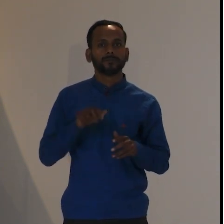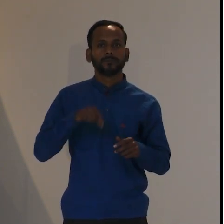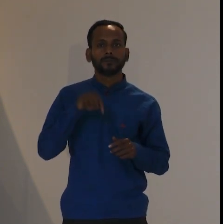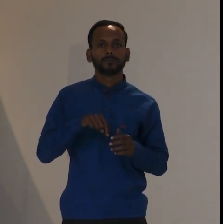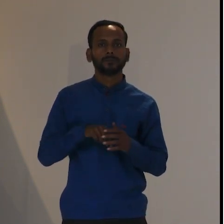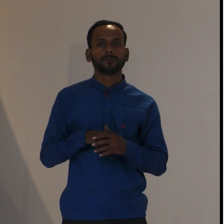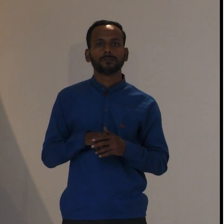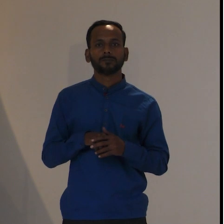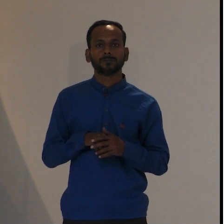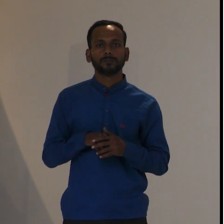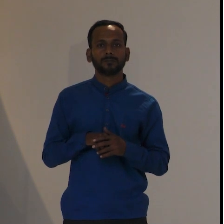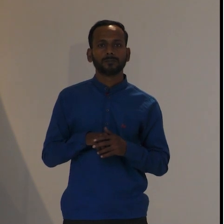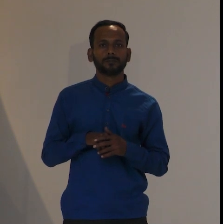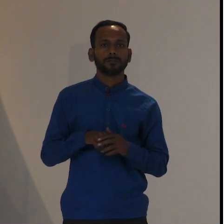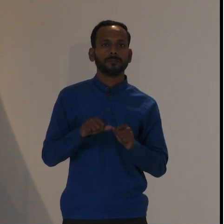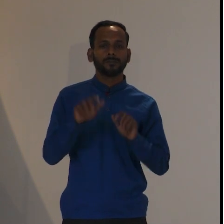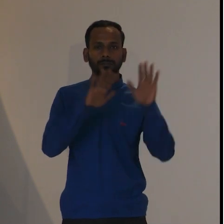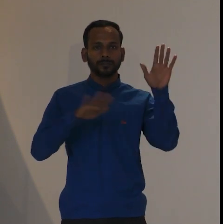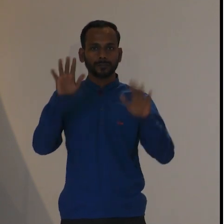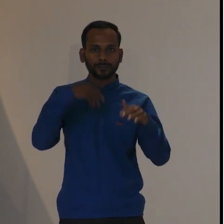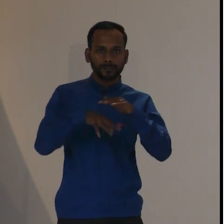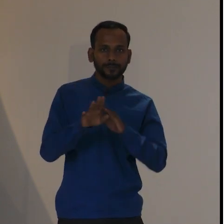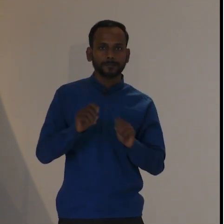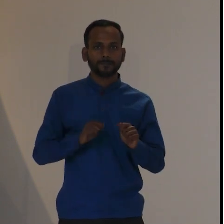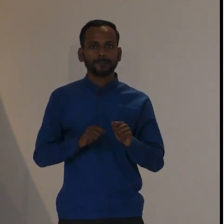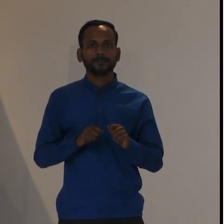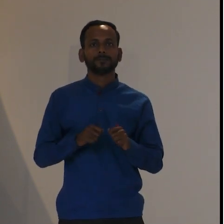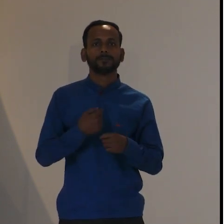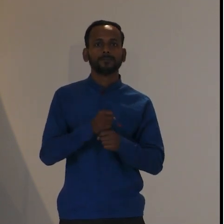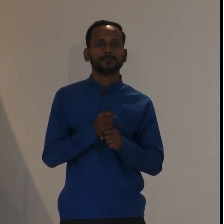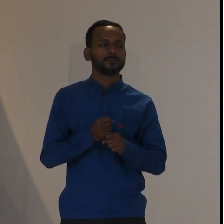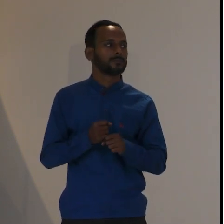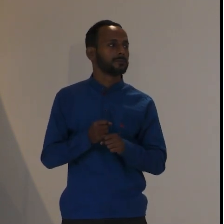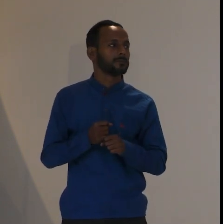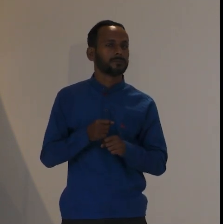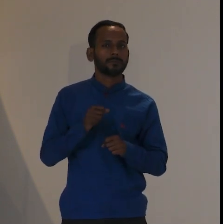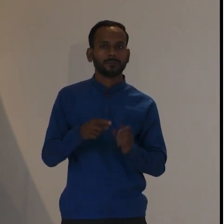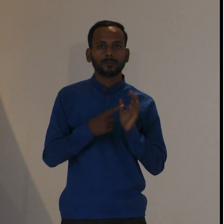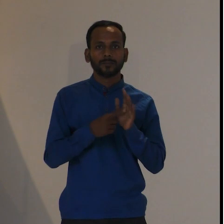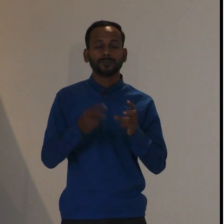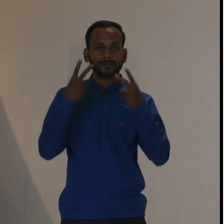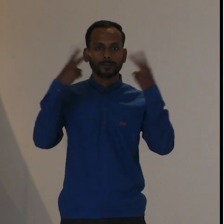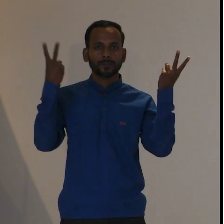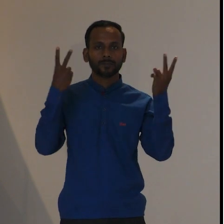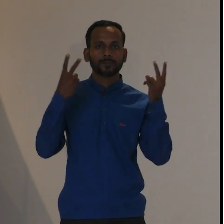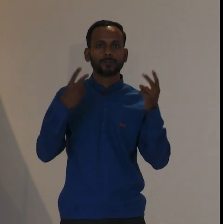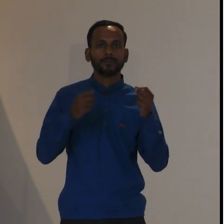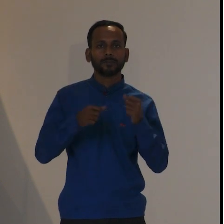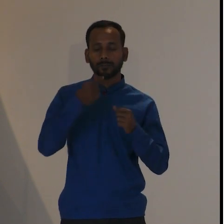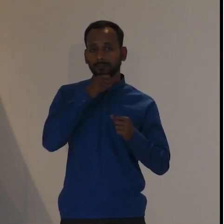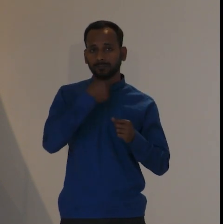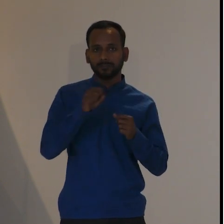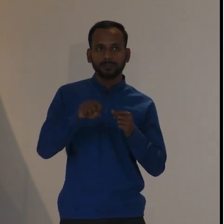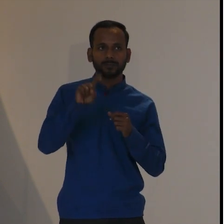Now, even though the term animation is used synonymously with kids' entertainment, it is popular with adults alike in the form